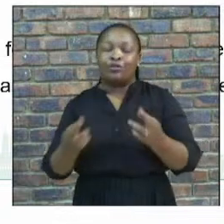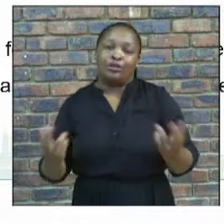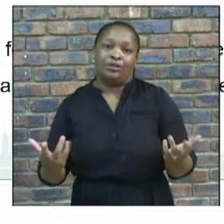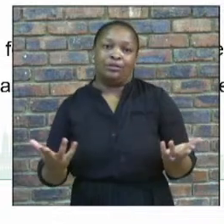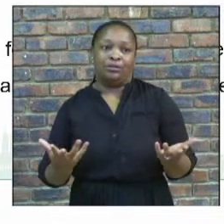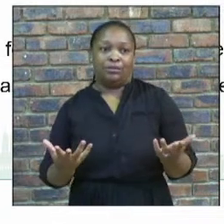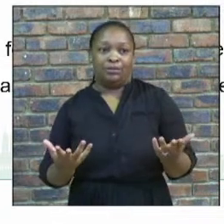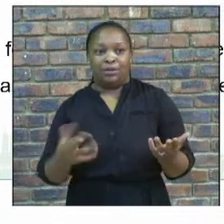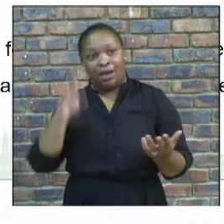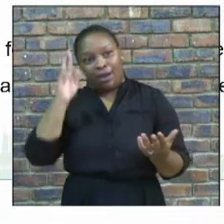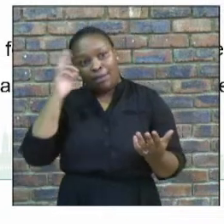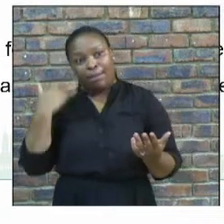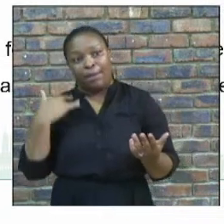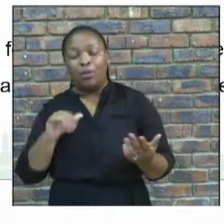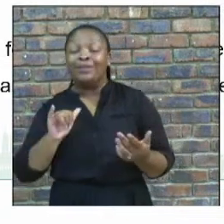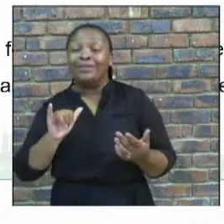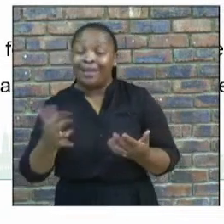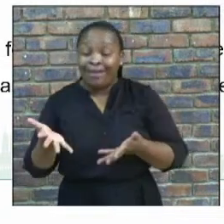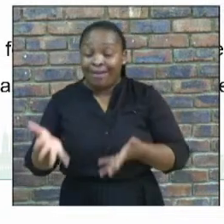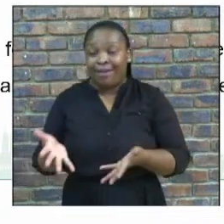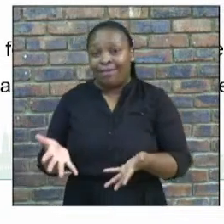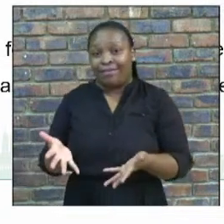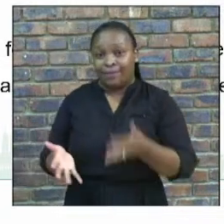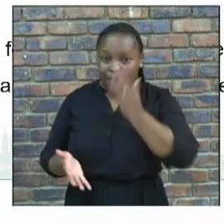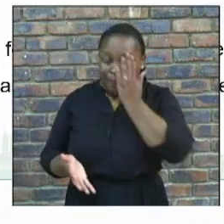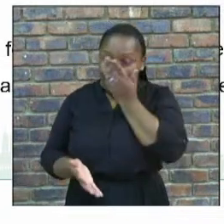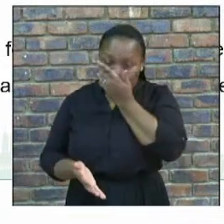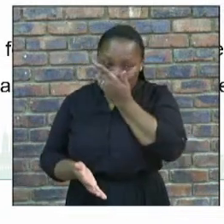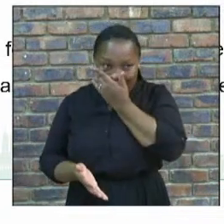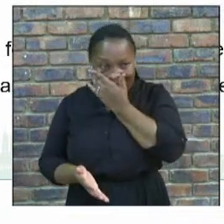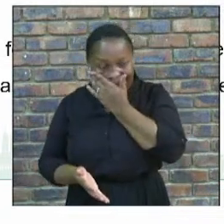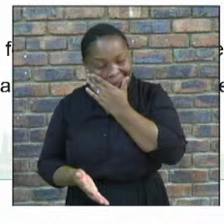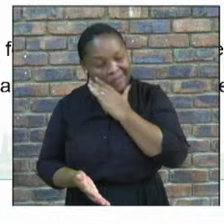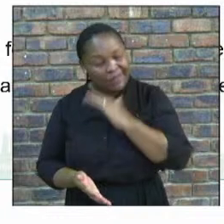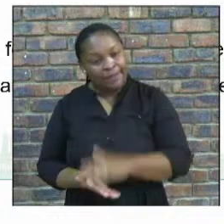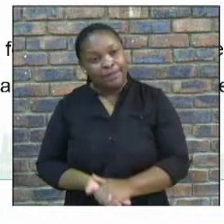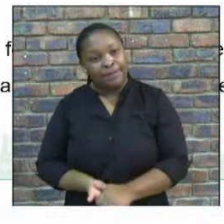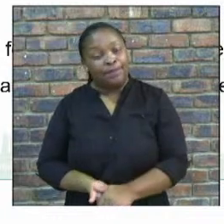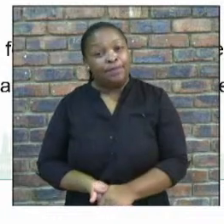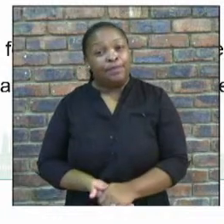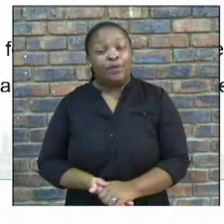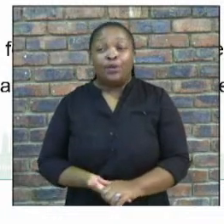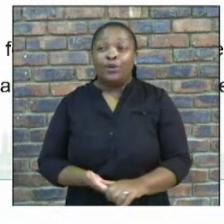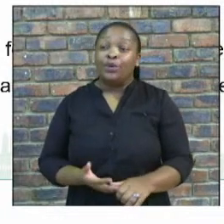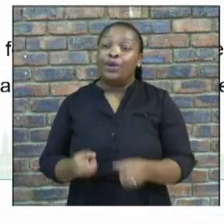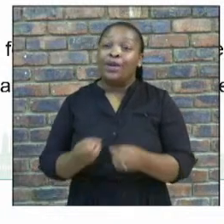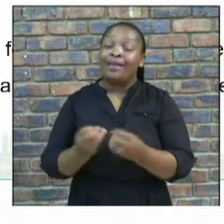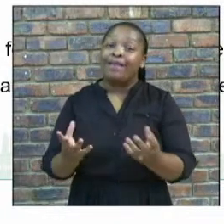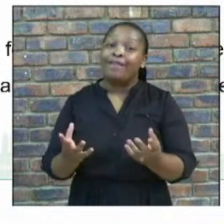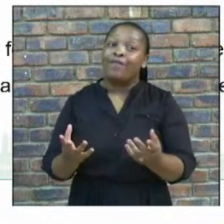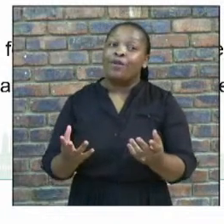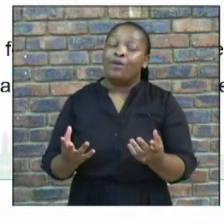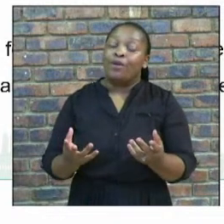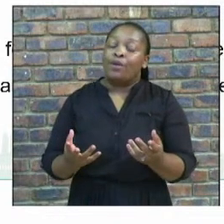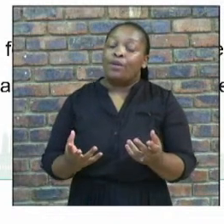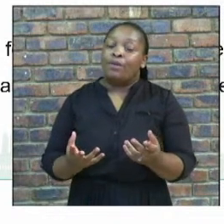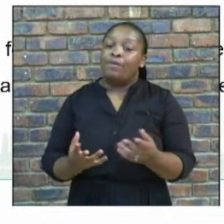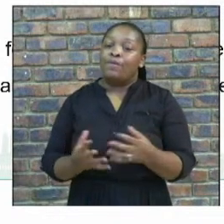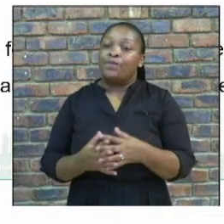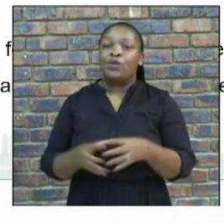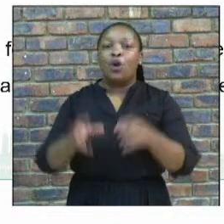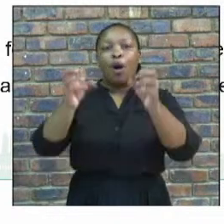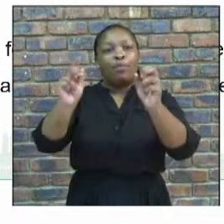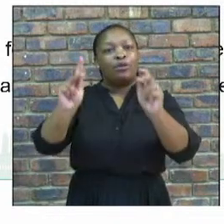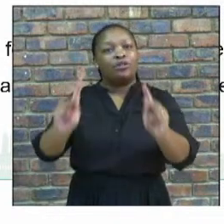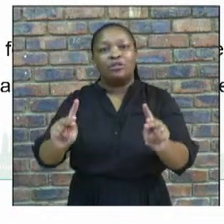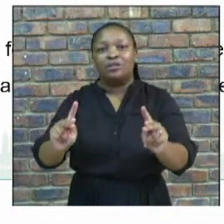also saying that with this bill, we aim to substantially and meaningfully expand